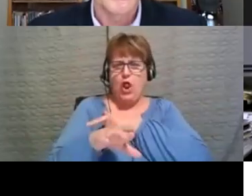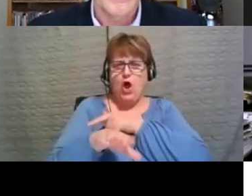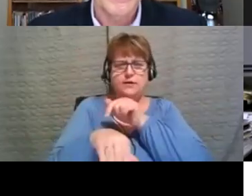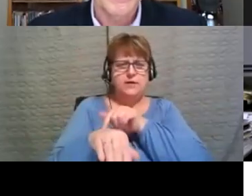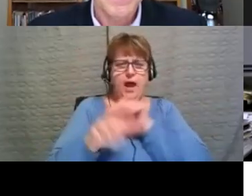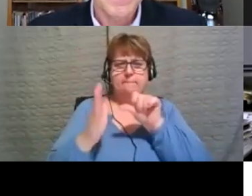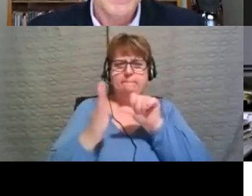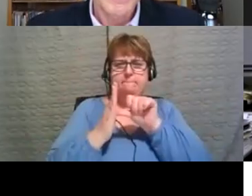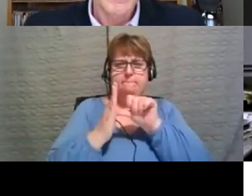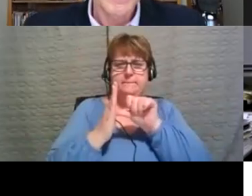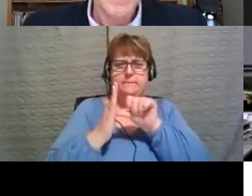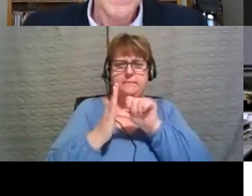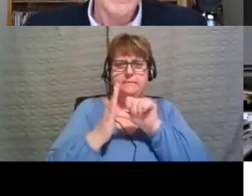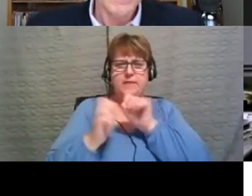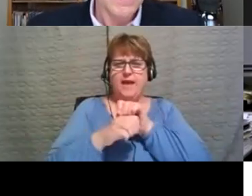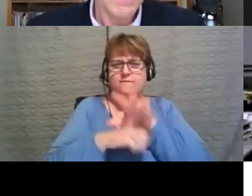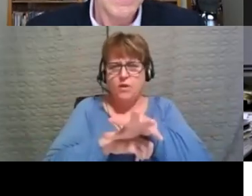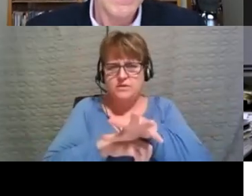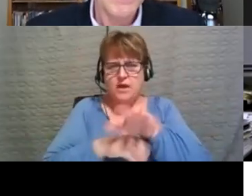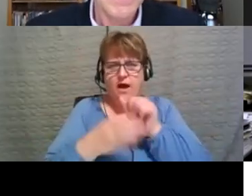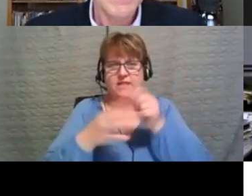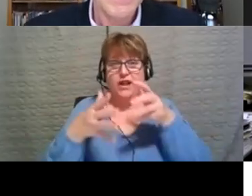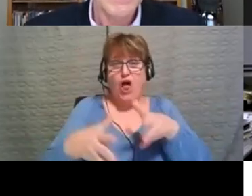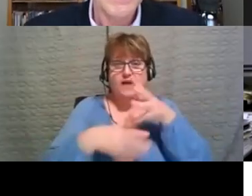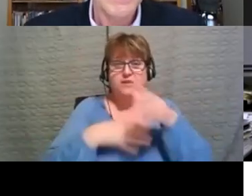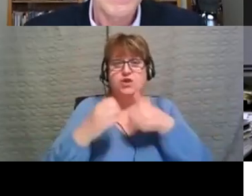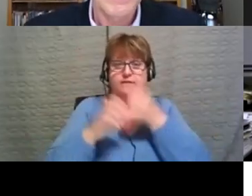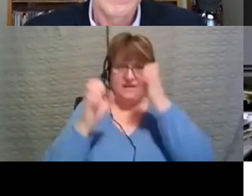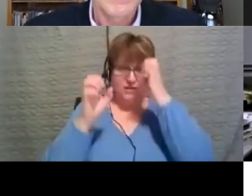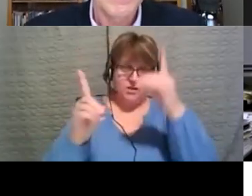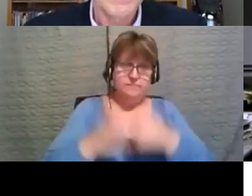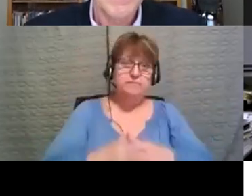be of this lost year of education?